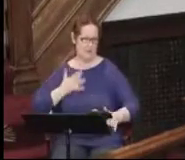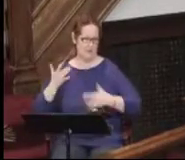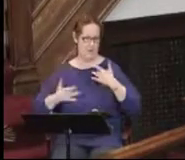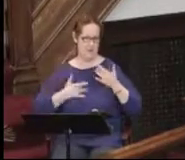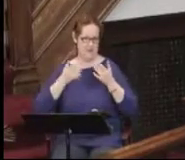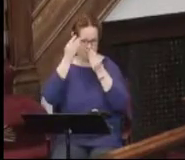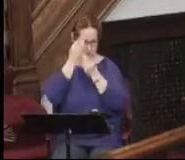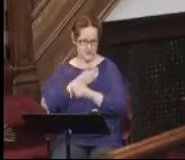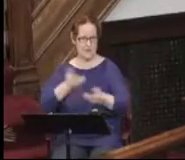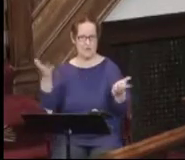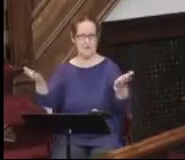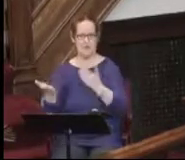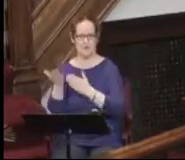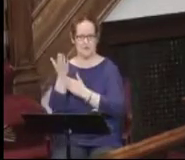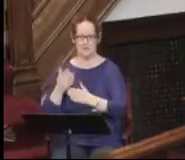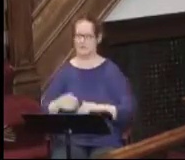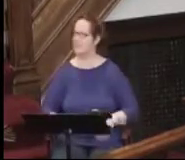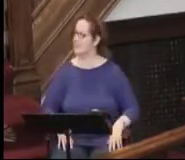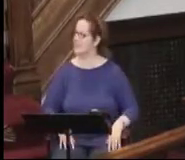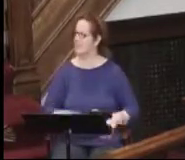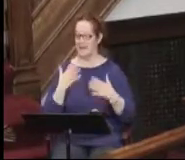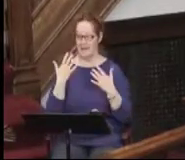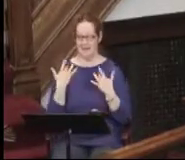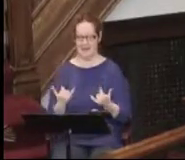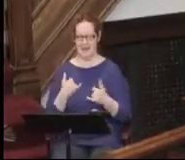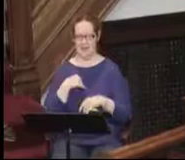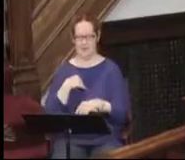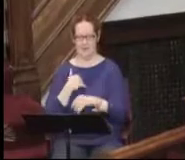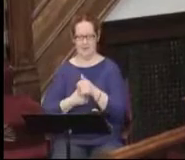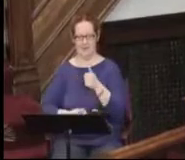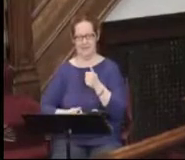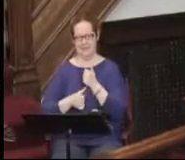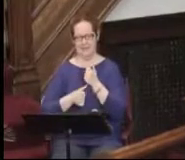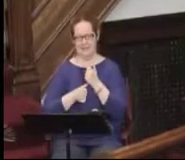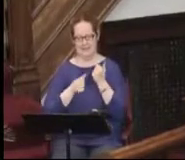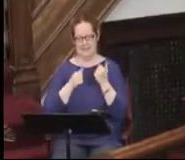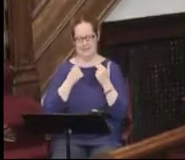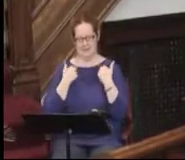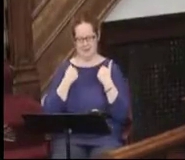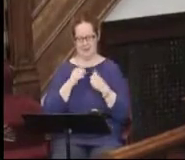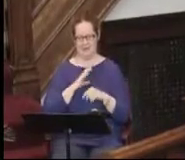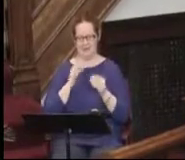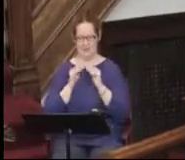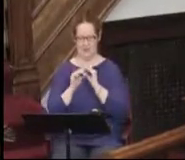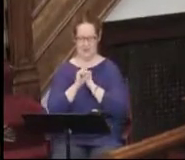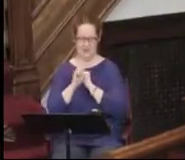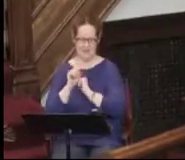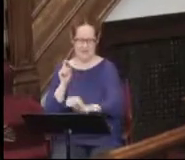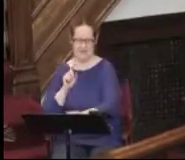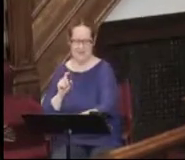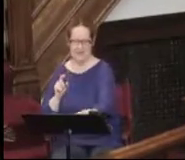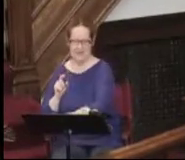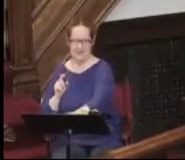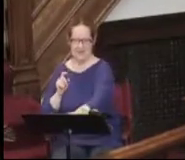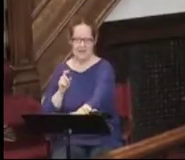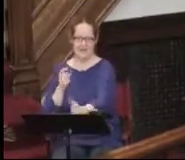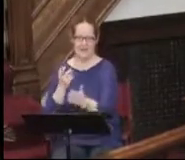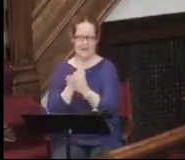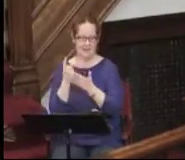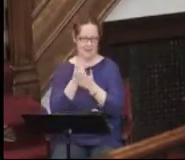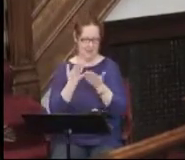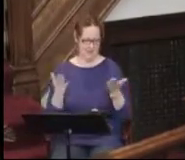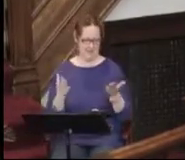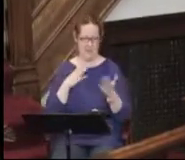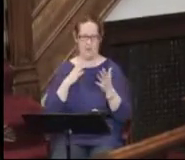announce that this morning. And now our executive pastor has some more announcements. At the Metropolitan Community Church of Toronto,